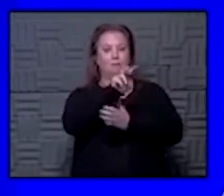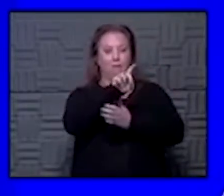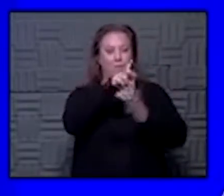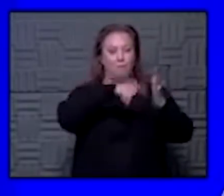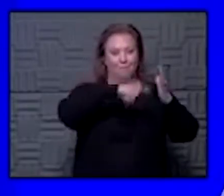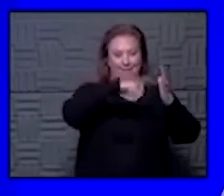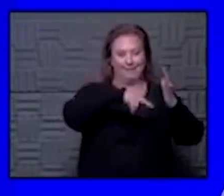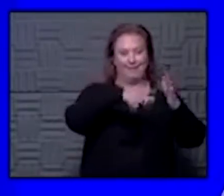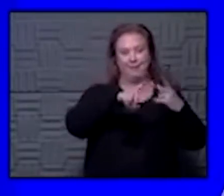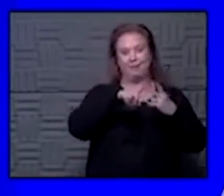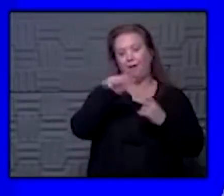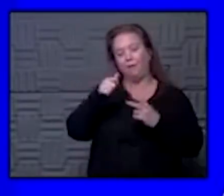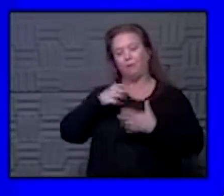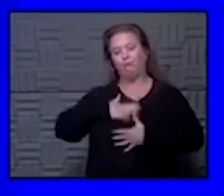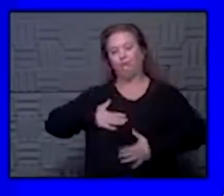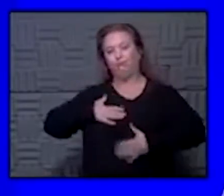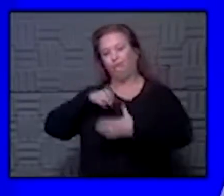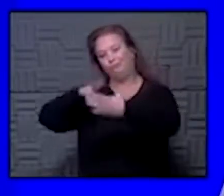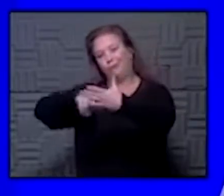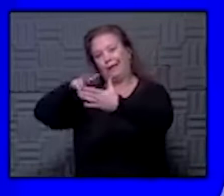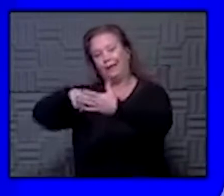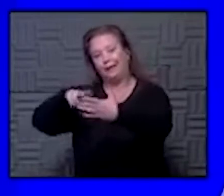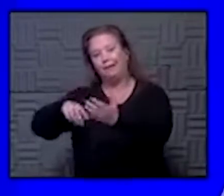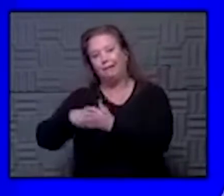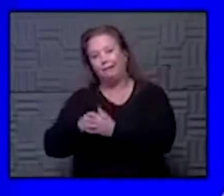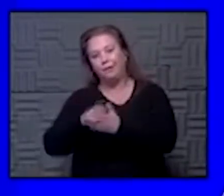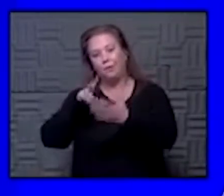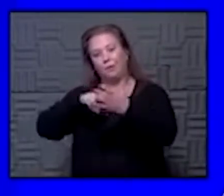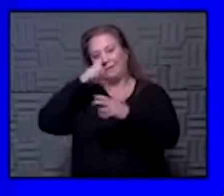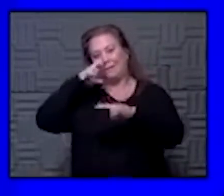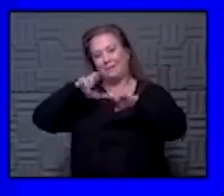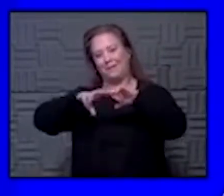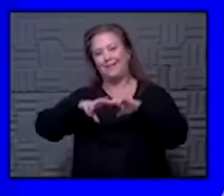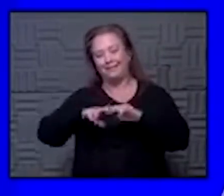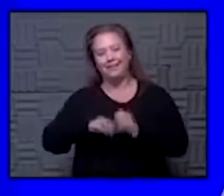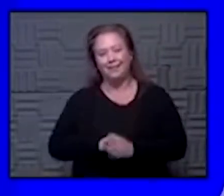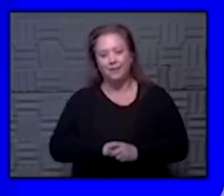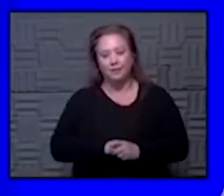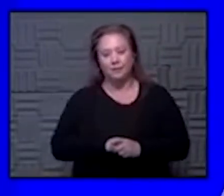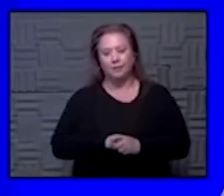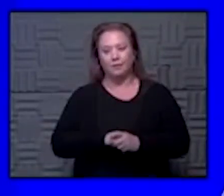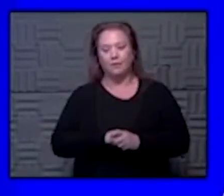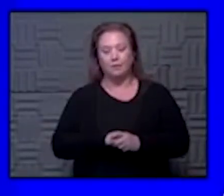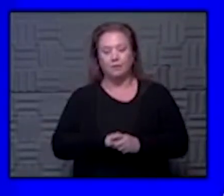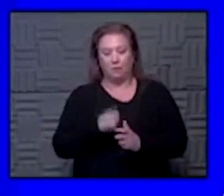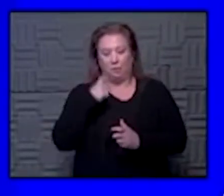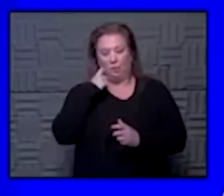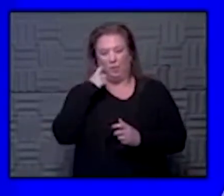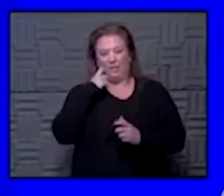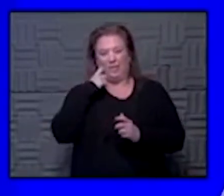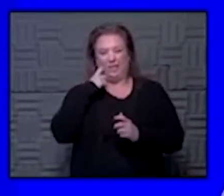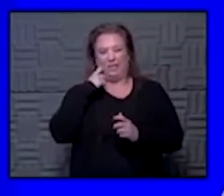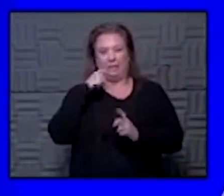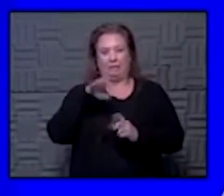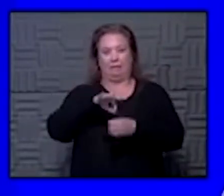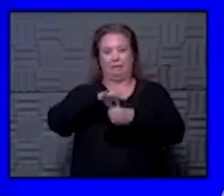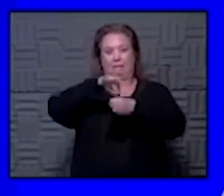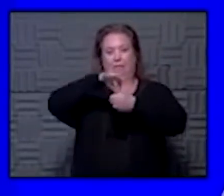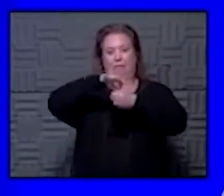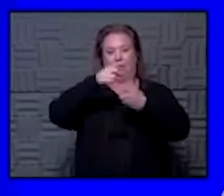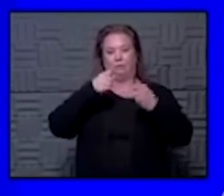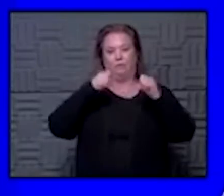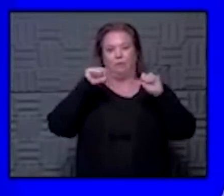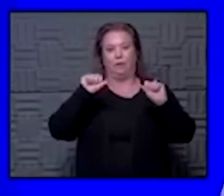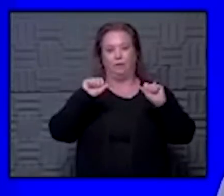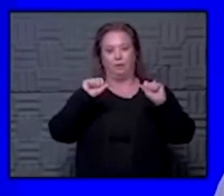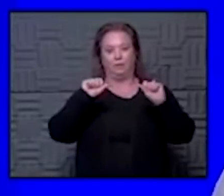it's just reading for fun. And recently, especially during this election, it's really been trying